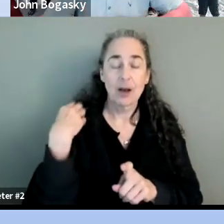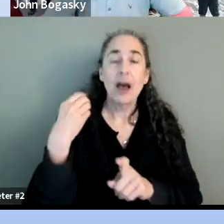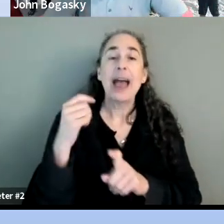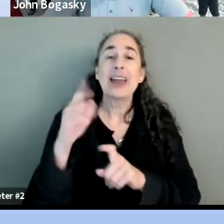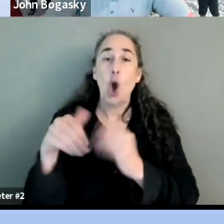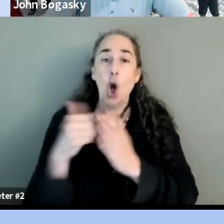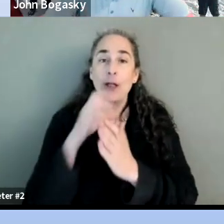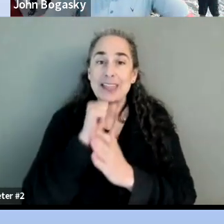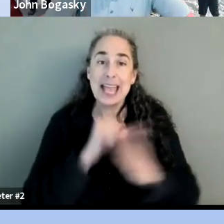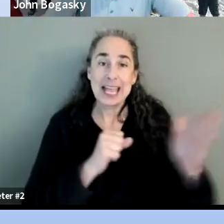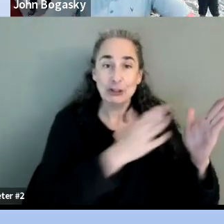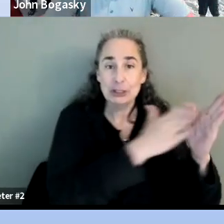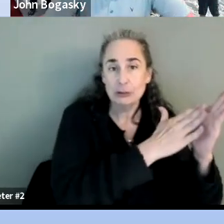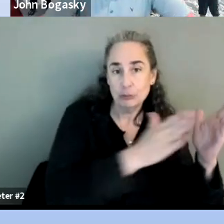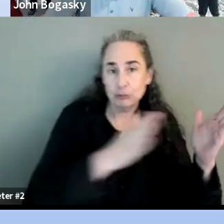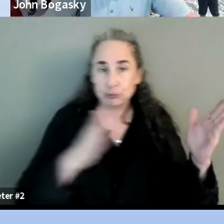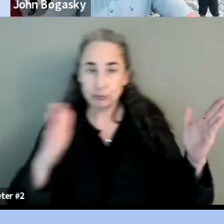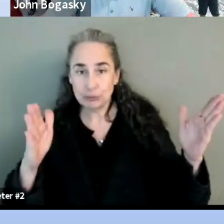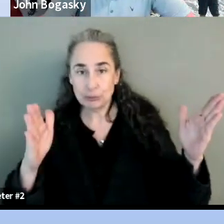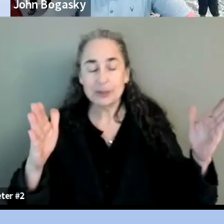between.